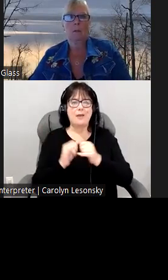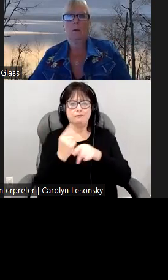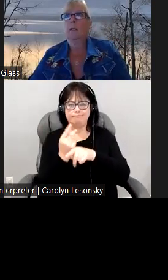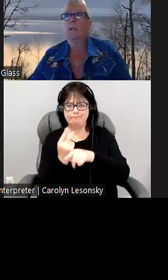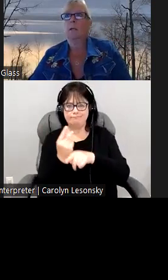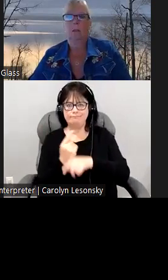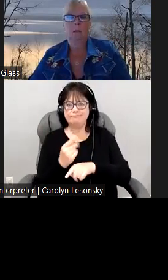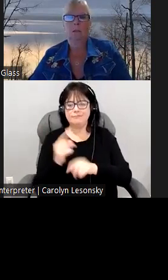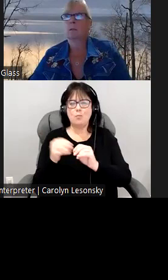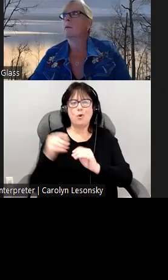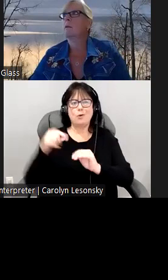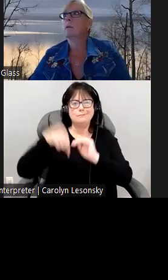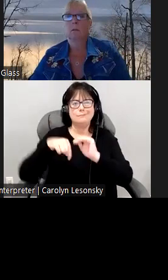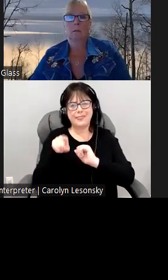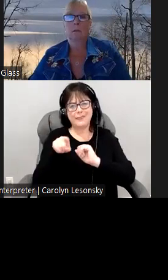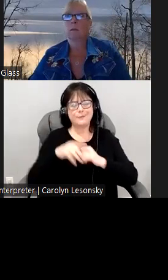All righty.